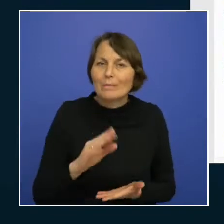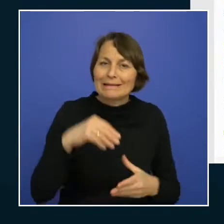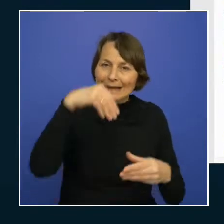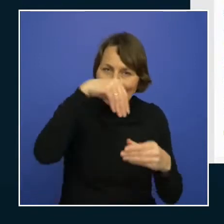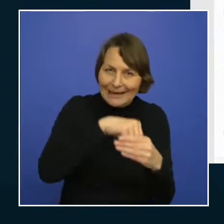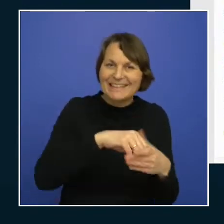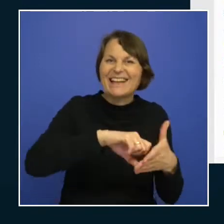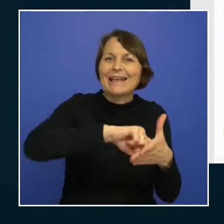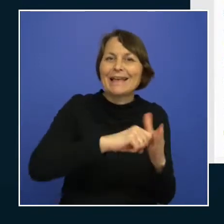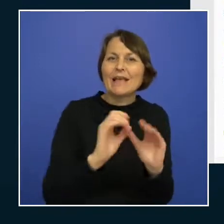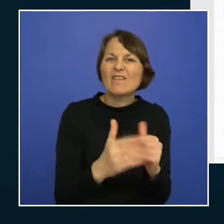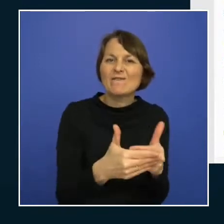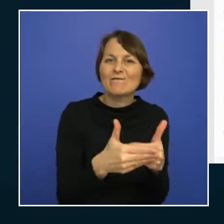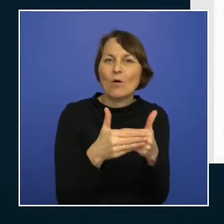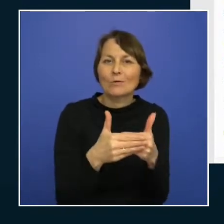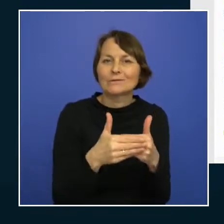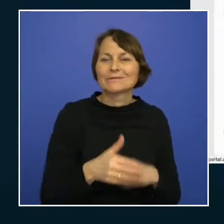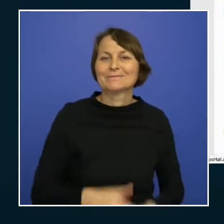during the deployment.